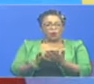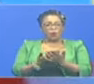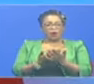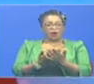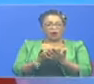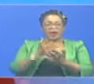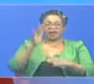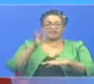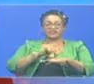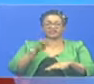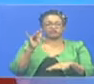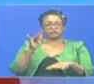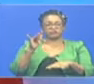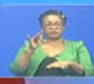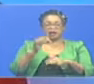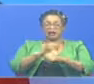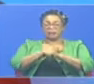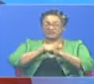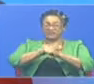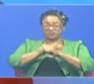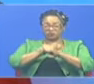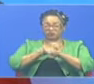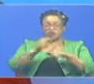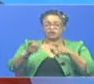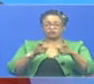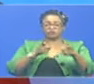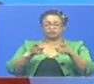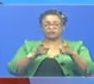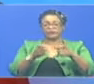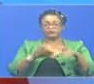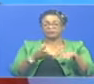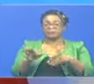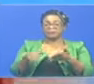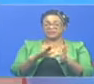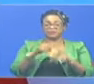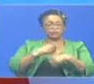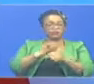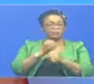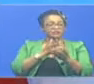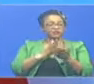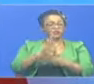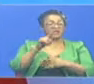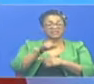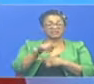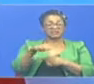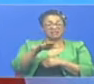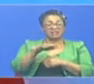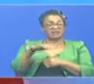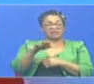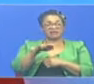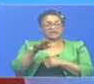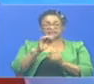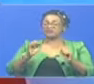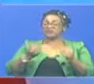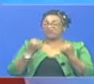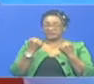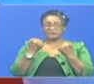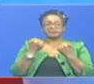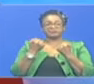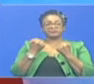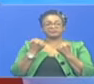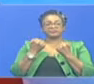infection prevention and control measures to ensure that these facilities are safe